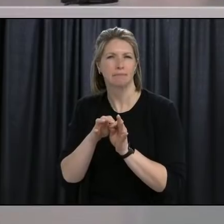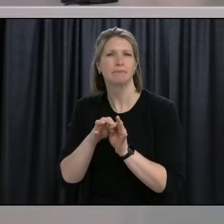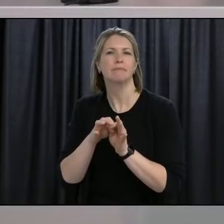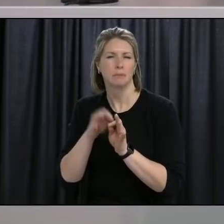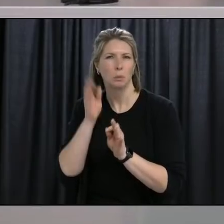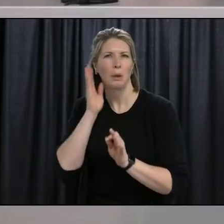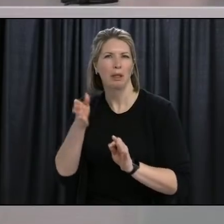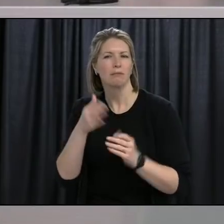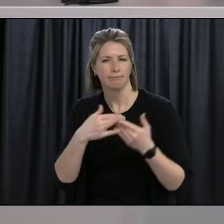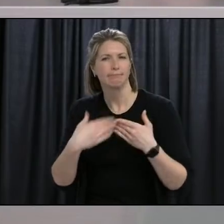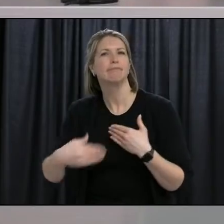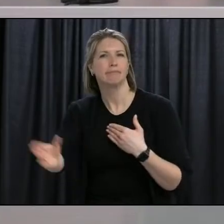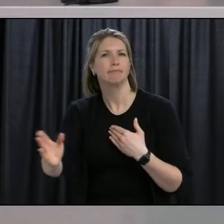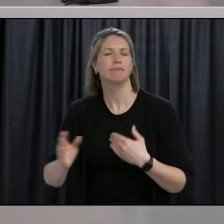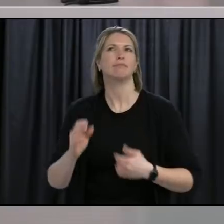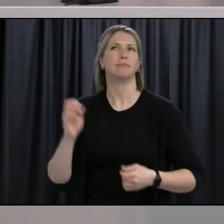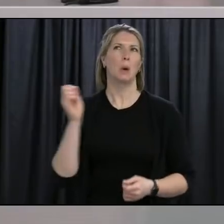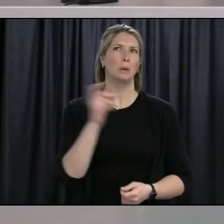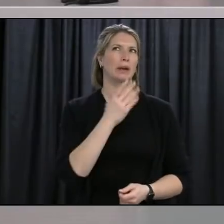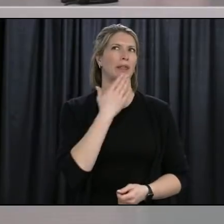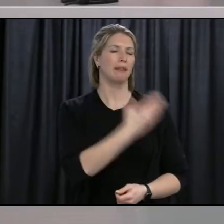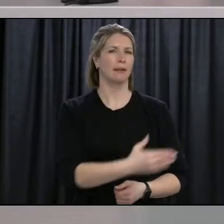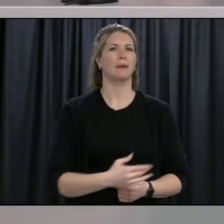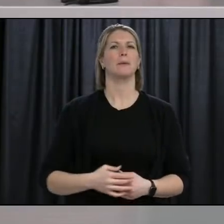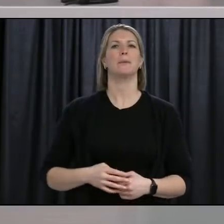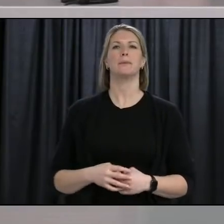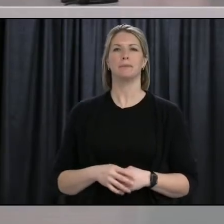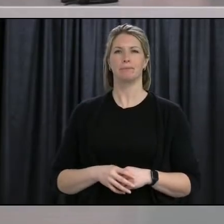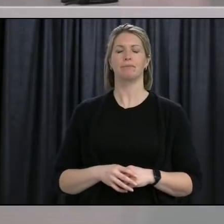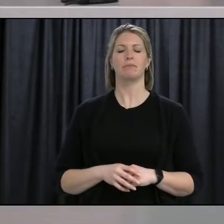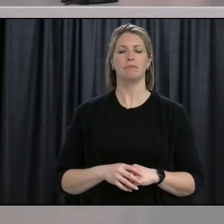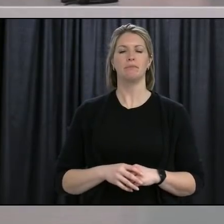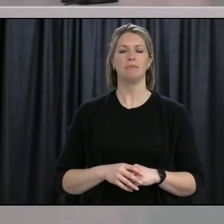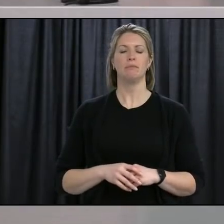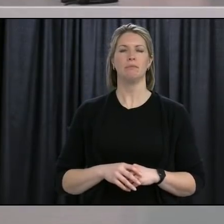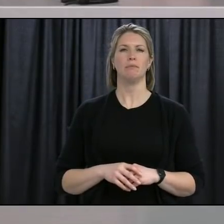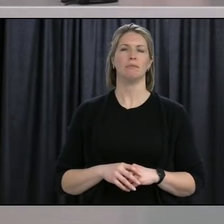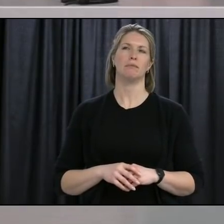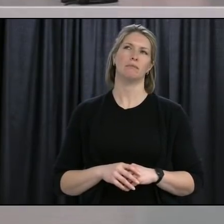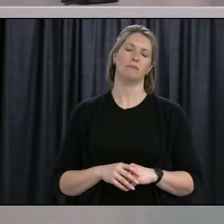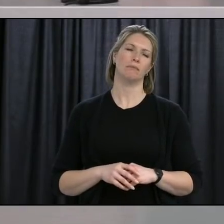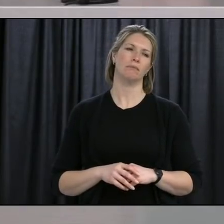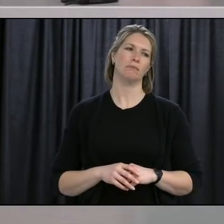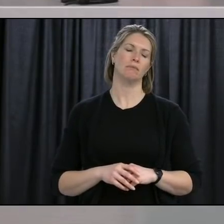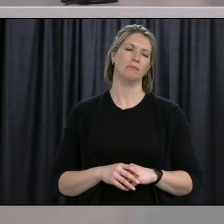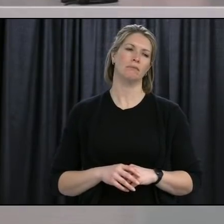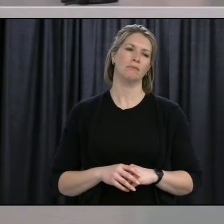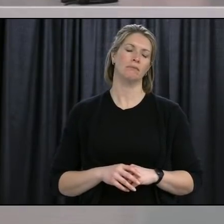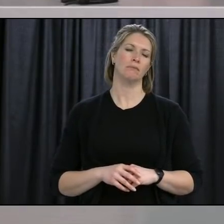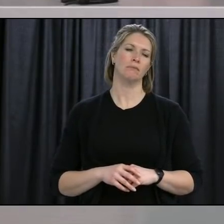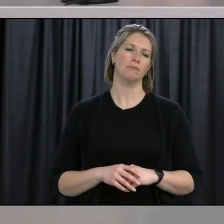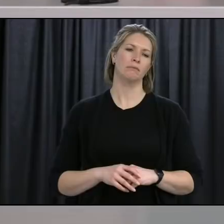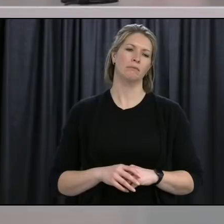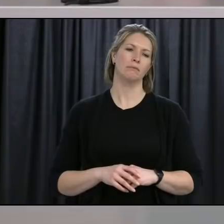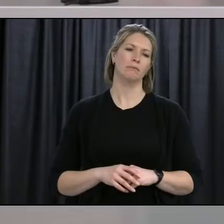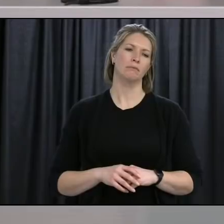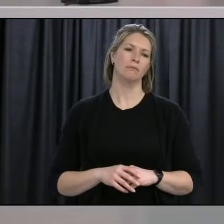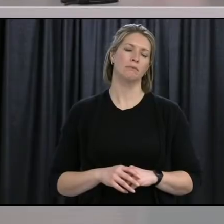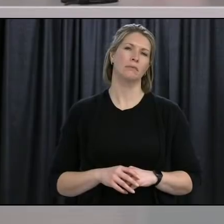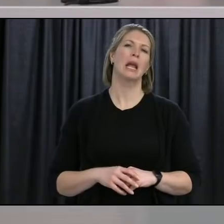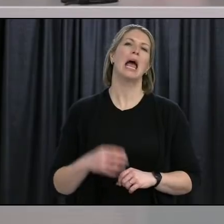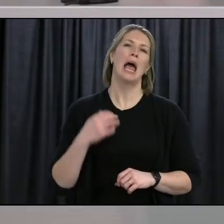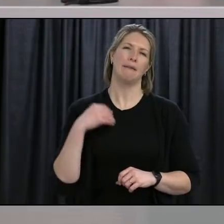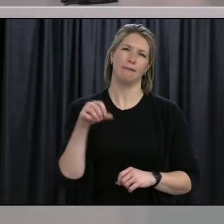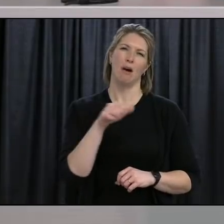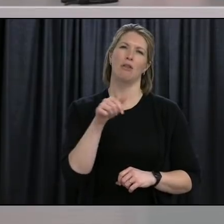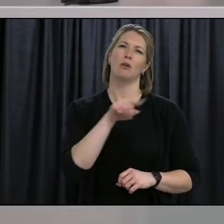Okay, thank you. And another question I have would sort of related to mask wearing in